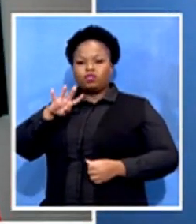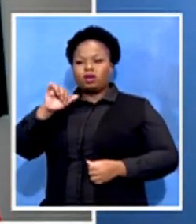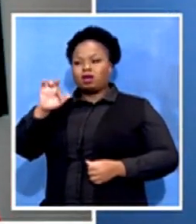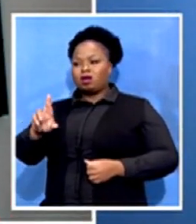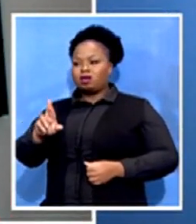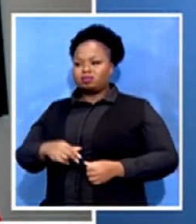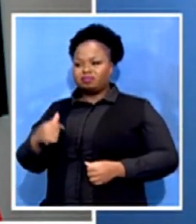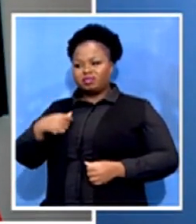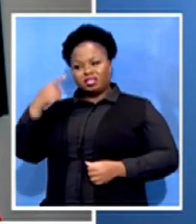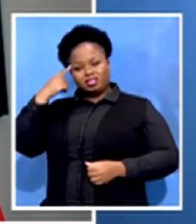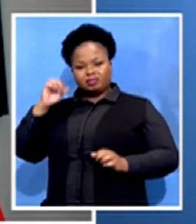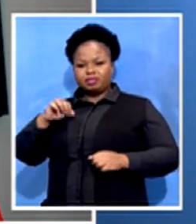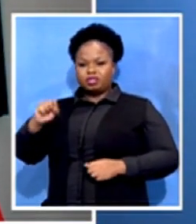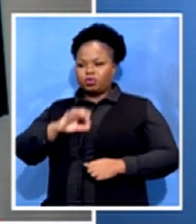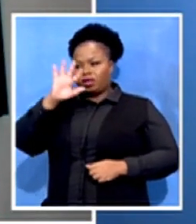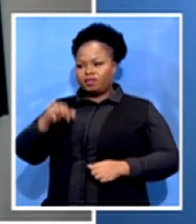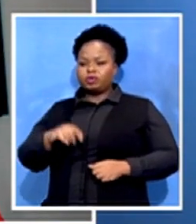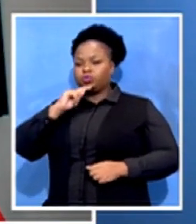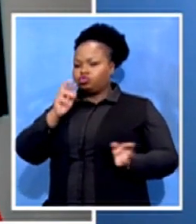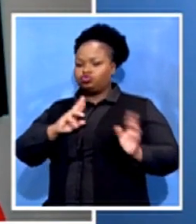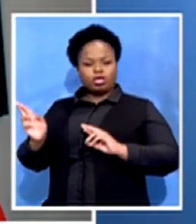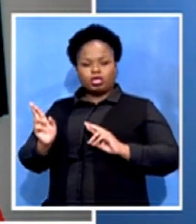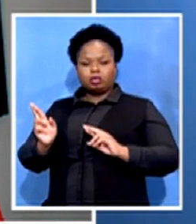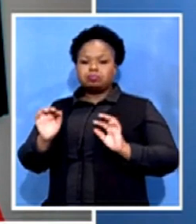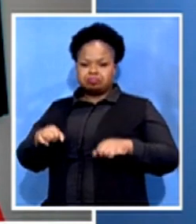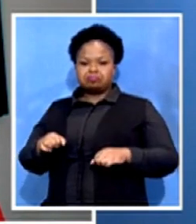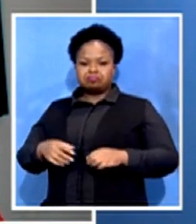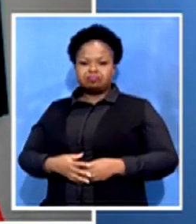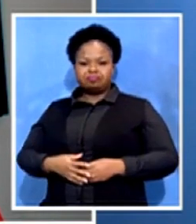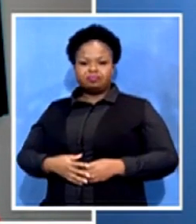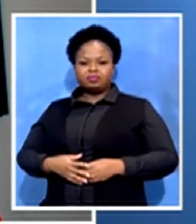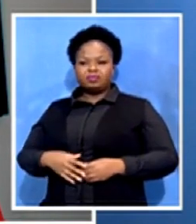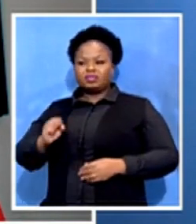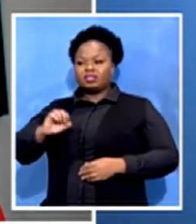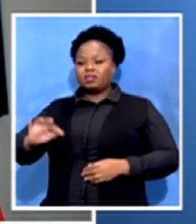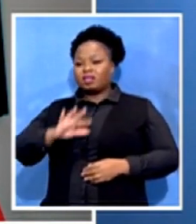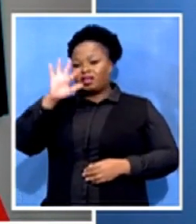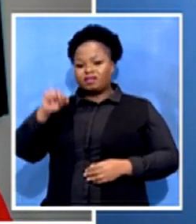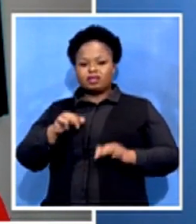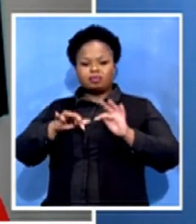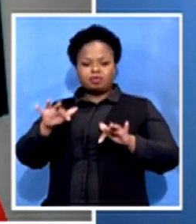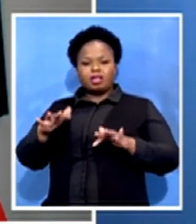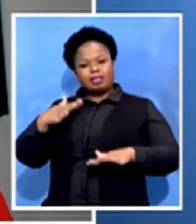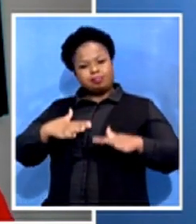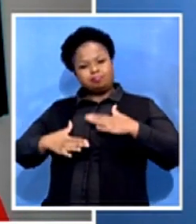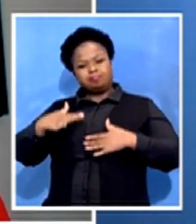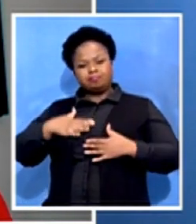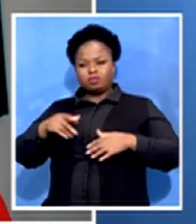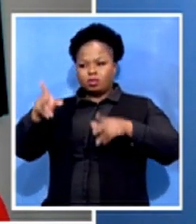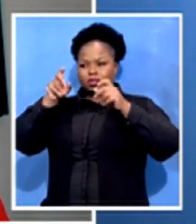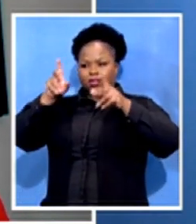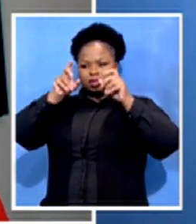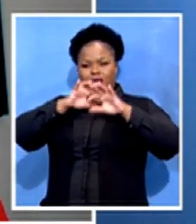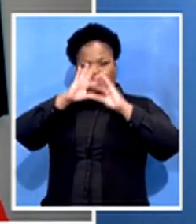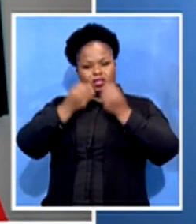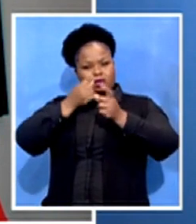for more than it realizes. South Africans are resilient and we take everything in our stride. So I think taking on